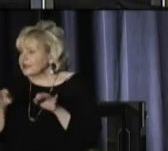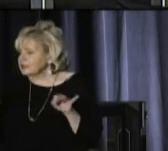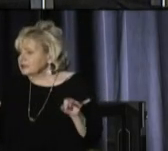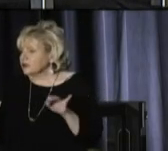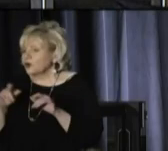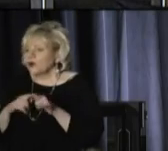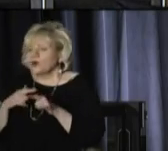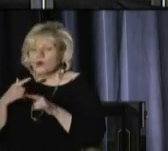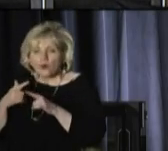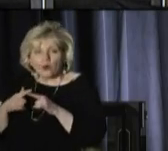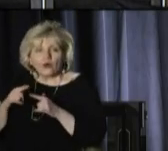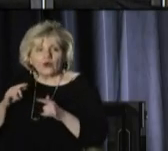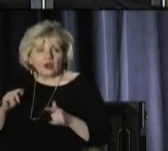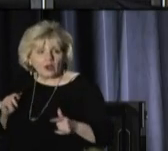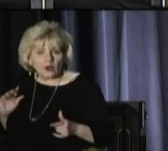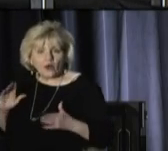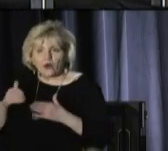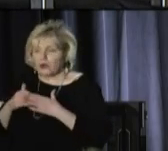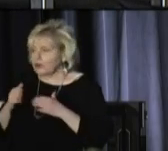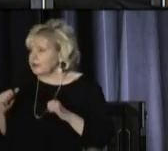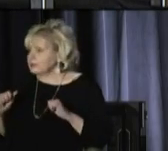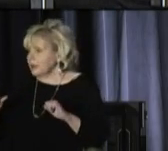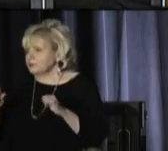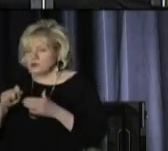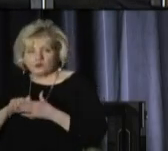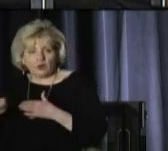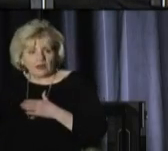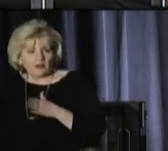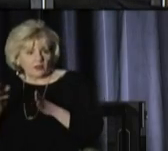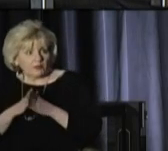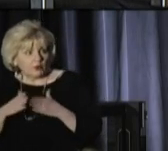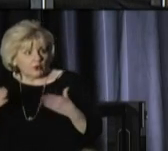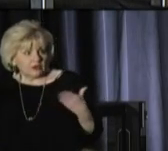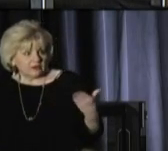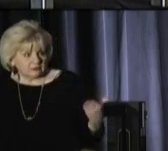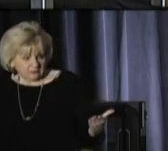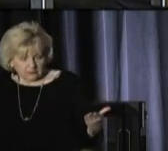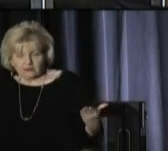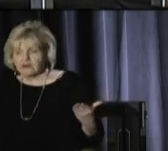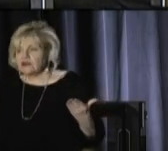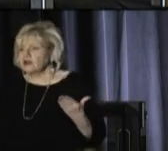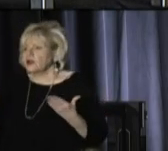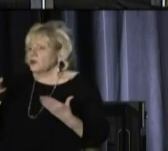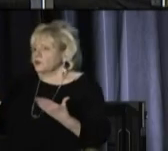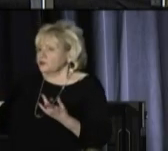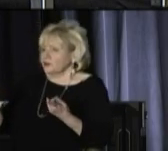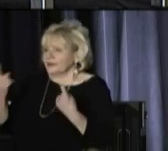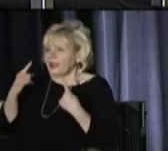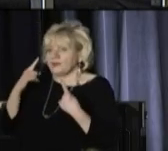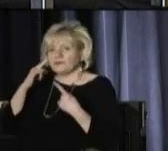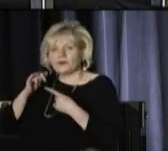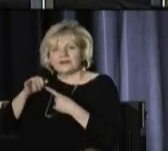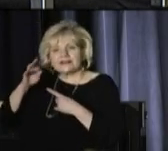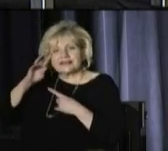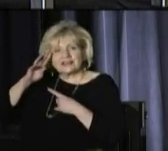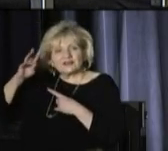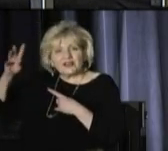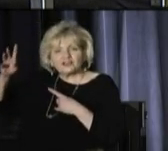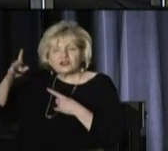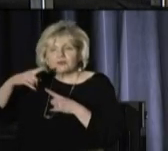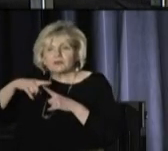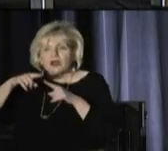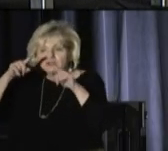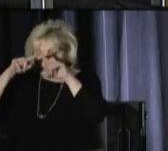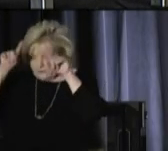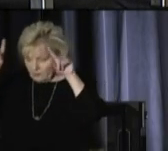it could be like a whole attempt at writing a book, like when you like came to these innovations in form, say,